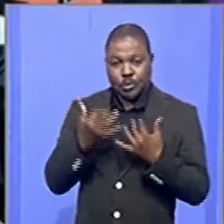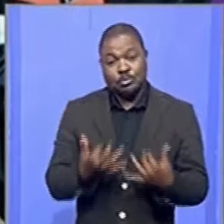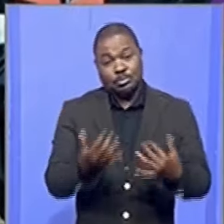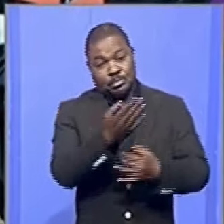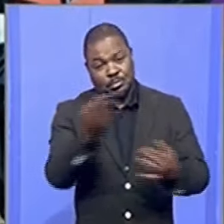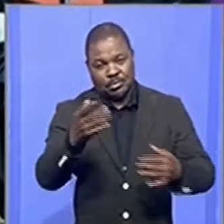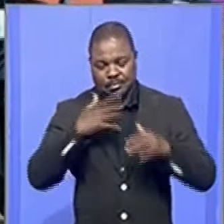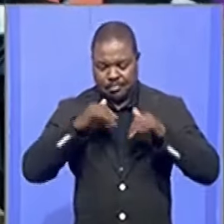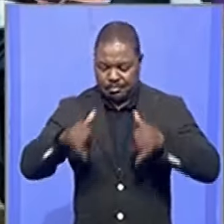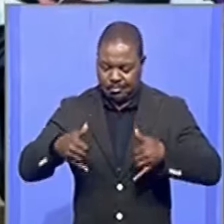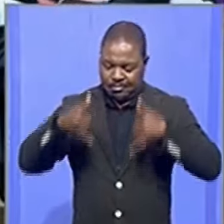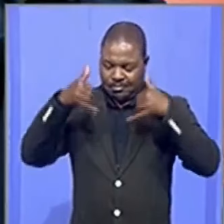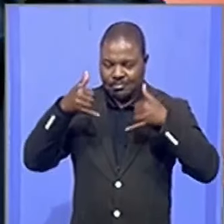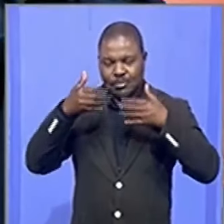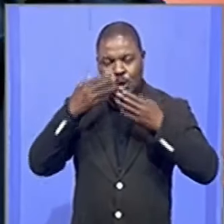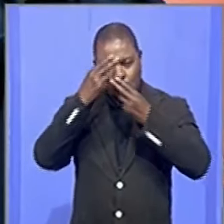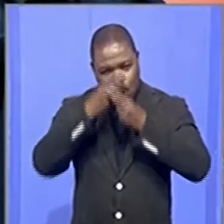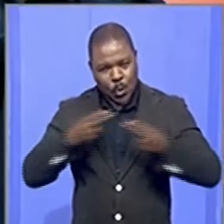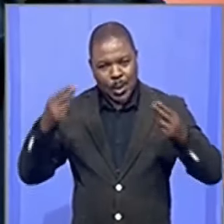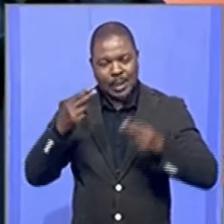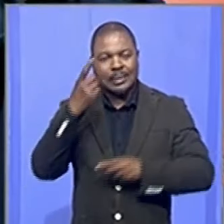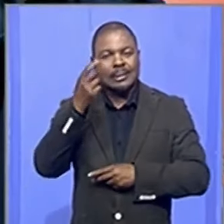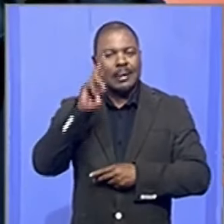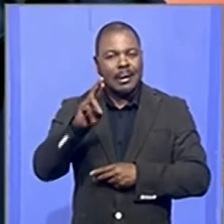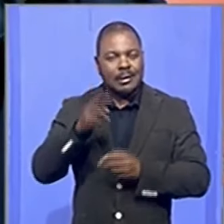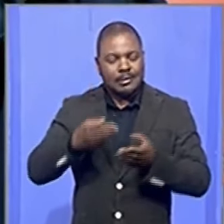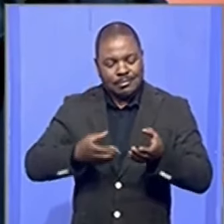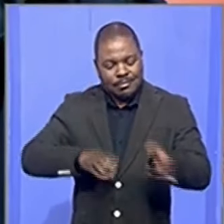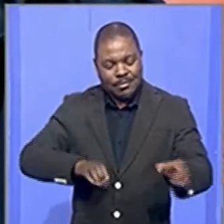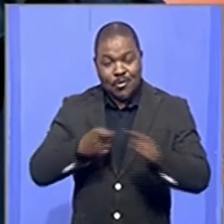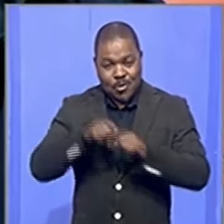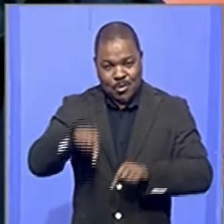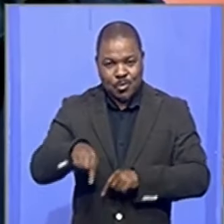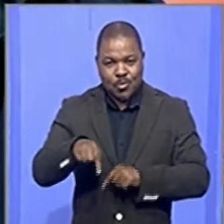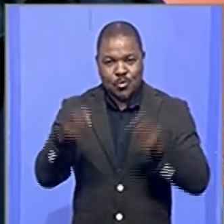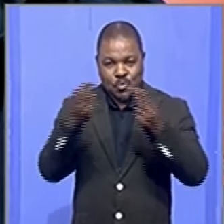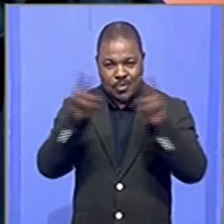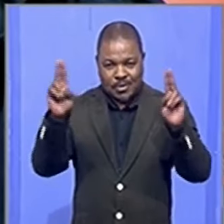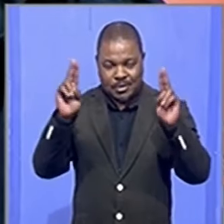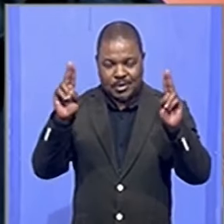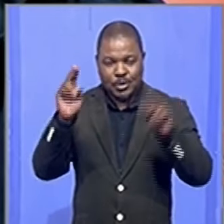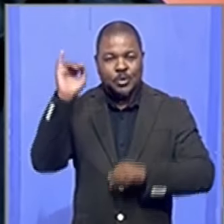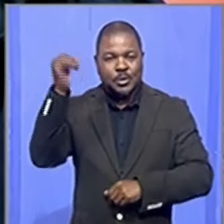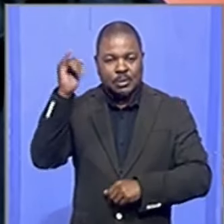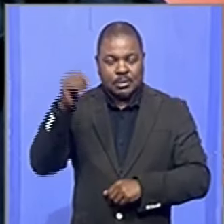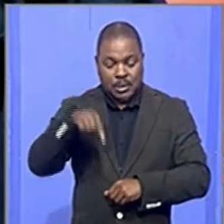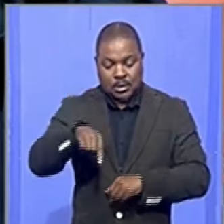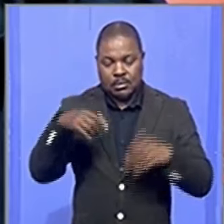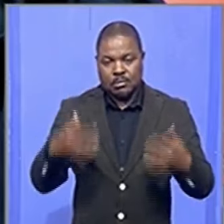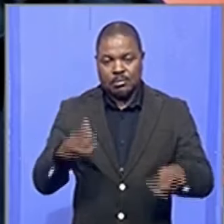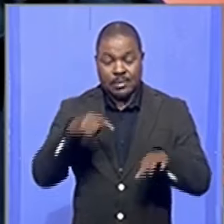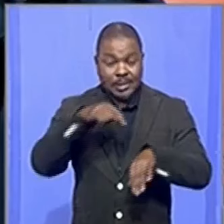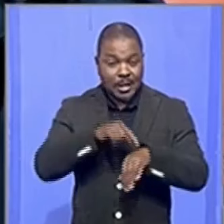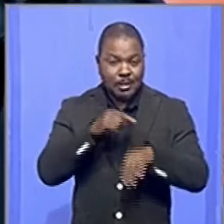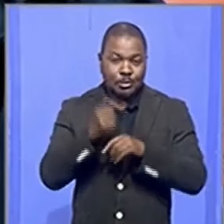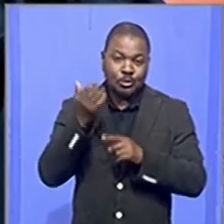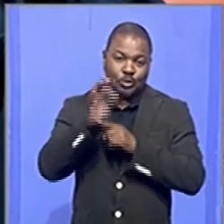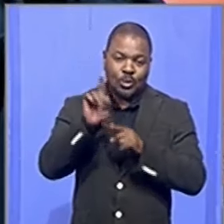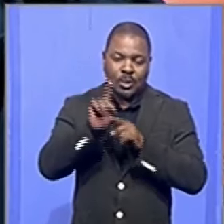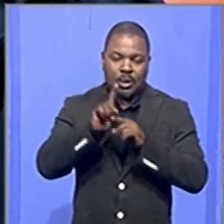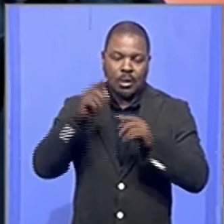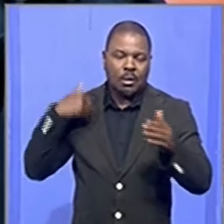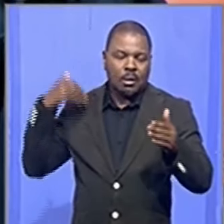the recipient of this honorary doctorate degree from the University of Johannesburg. This moment is a testament to the incredible journey